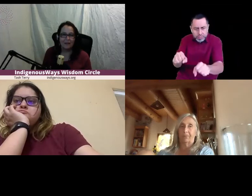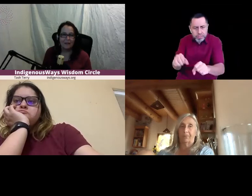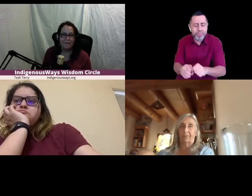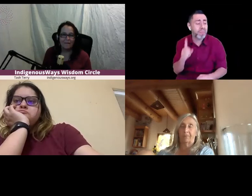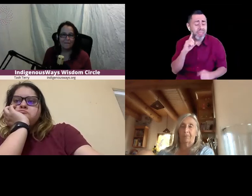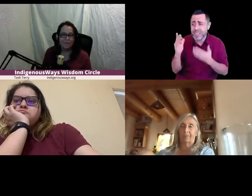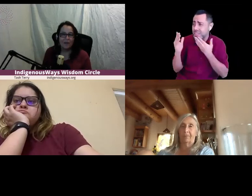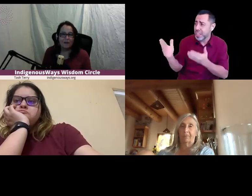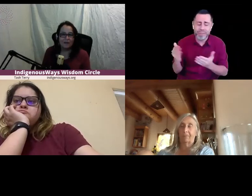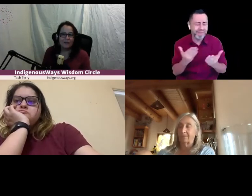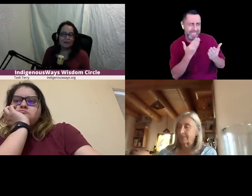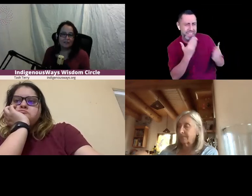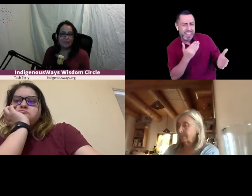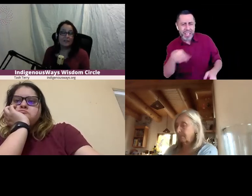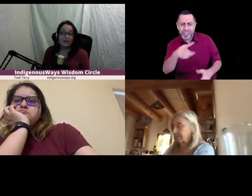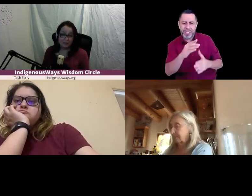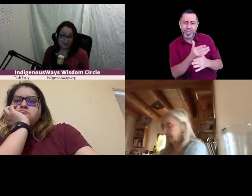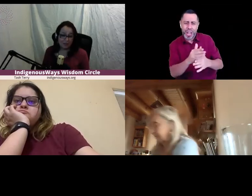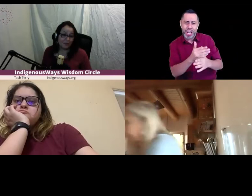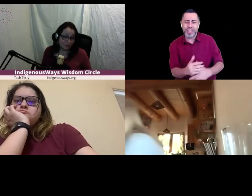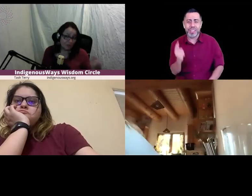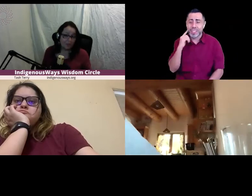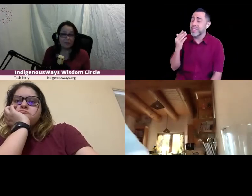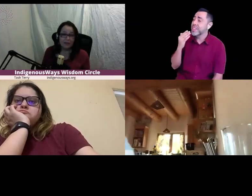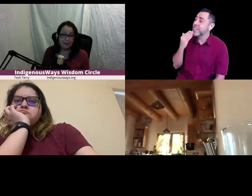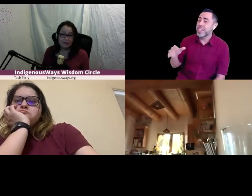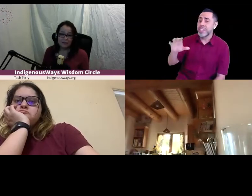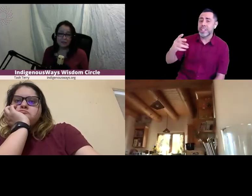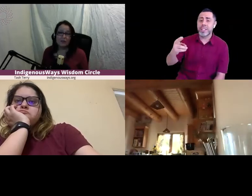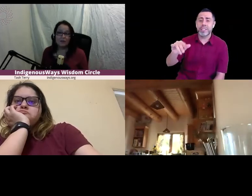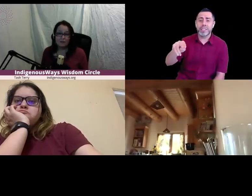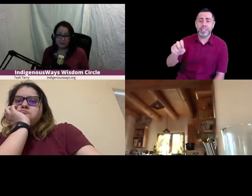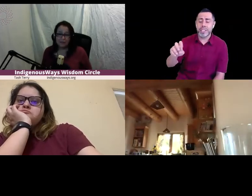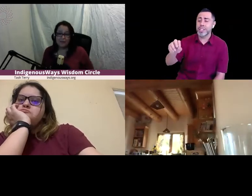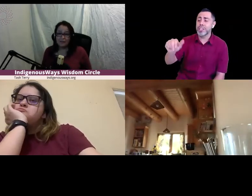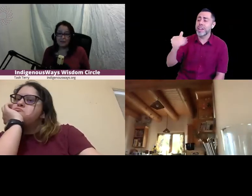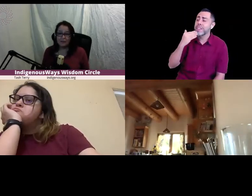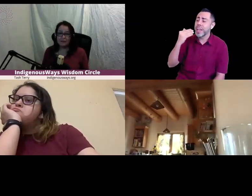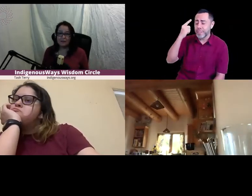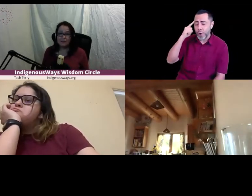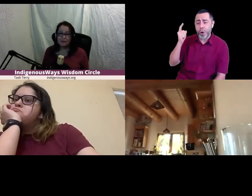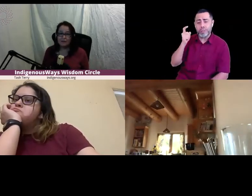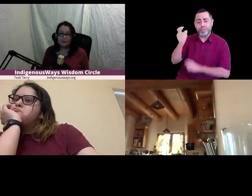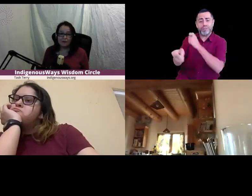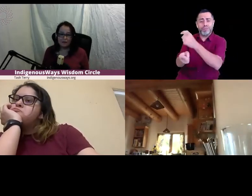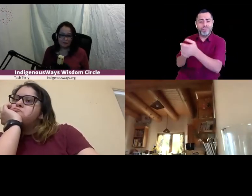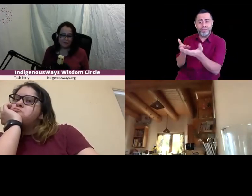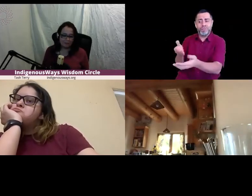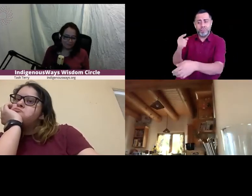sharing. Thank you, Christine and Donna, and thank you for contributing to Black Mountain as well. And